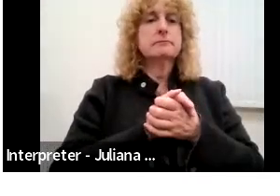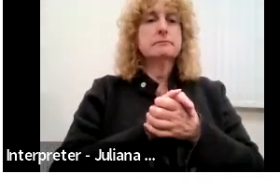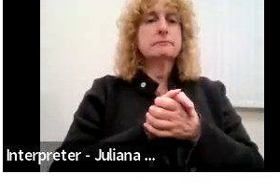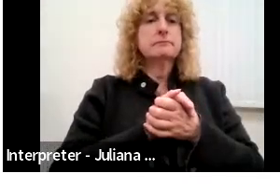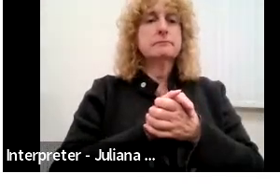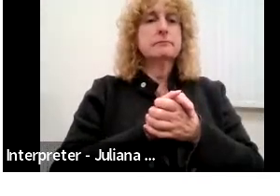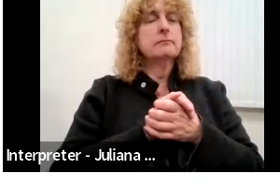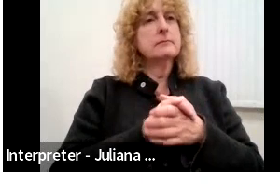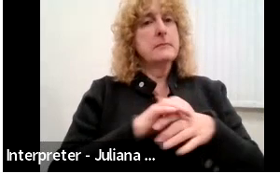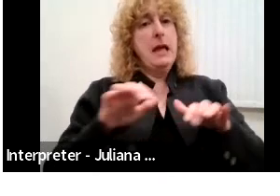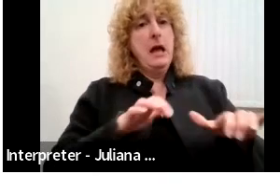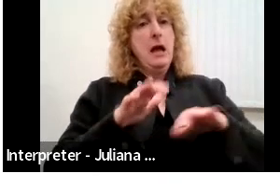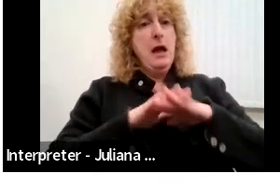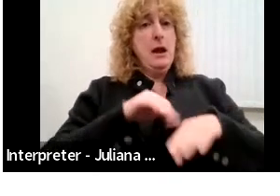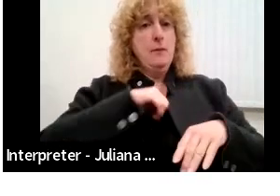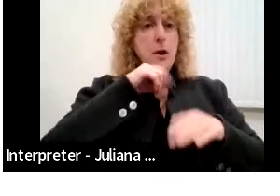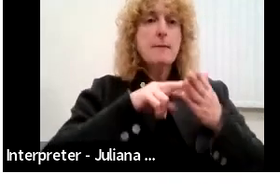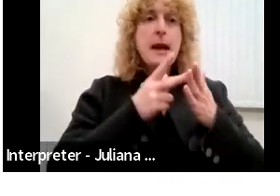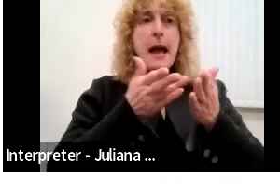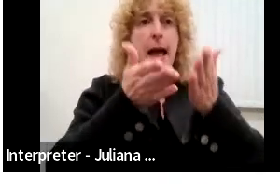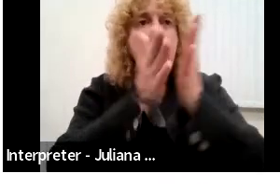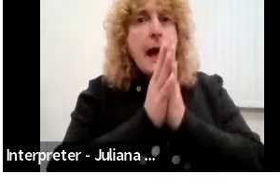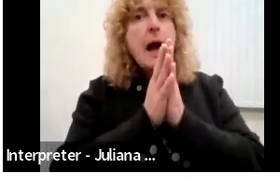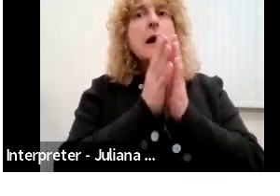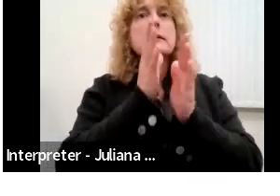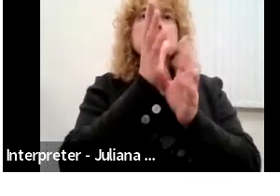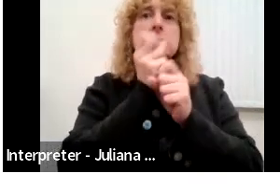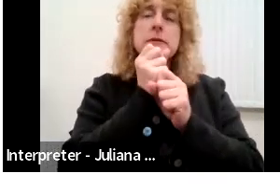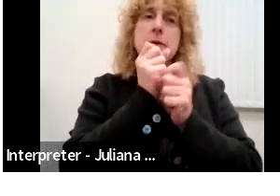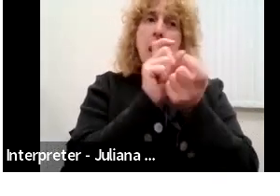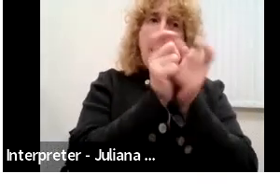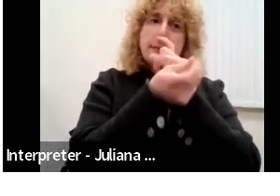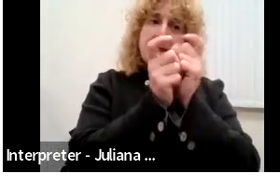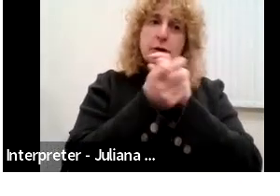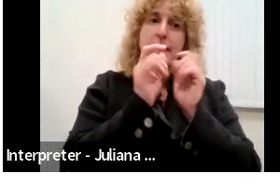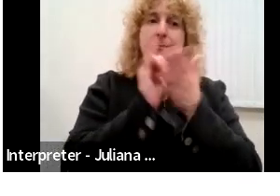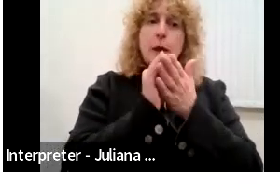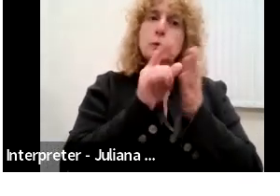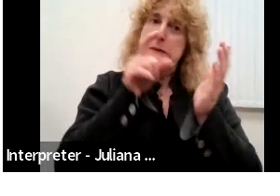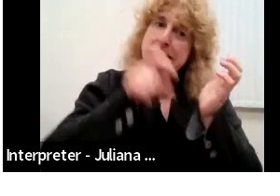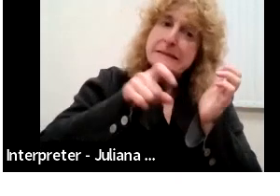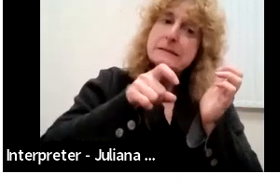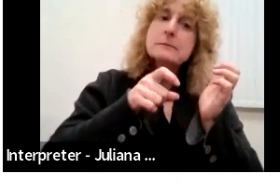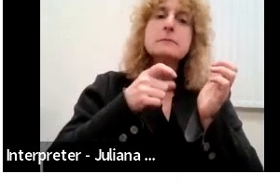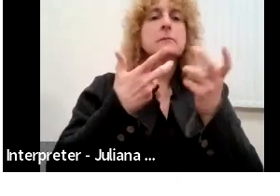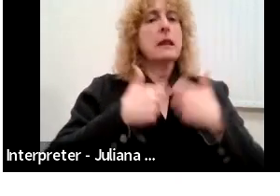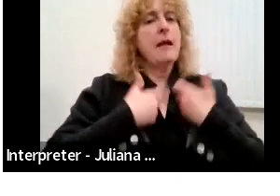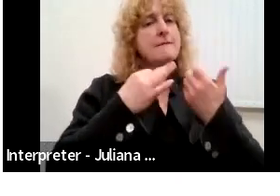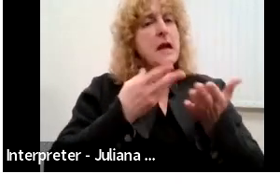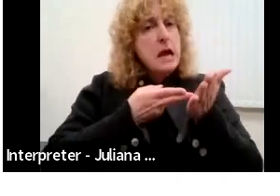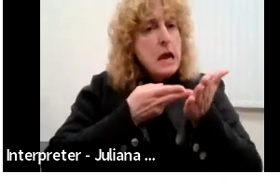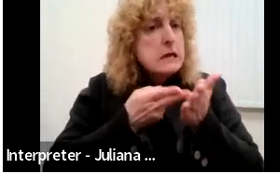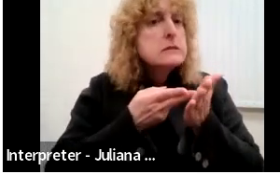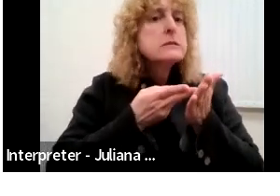Acting upon pride means asking for and getting accommodations that you need. It's a life of honesty, it's appreciation